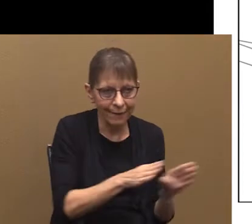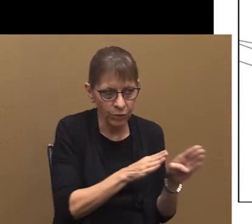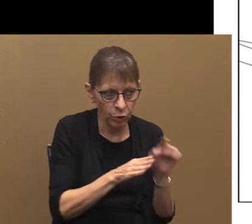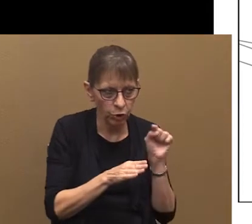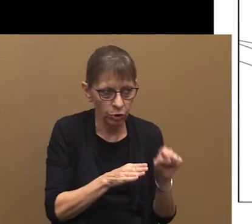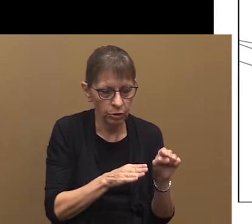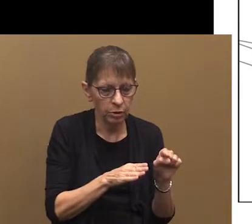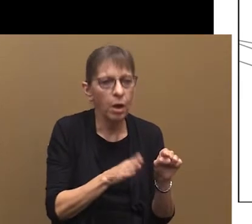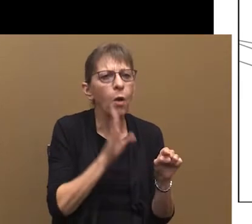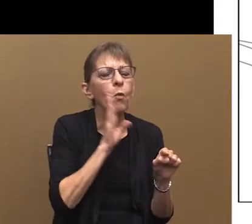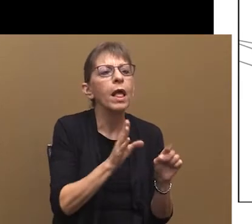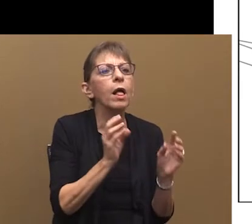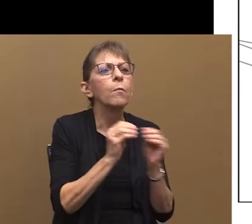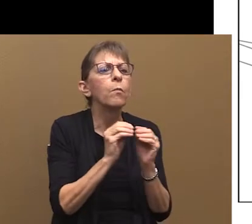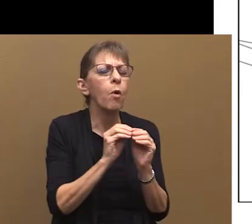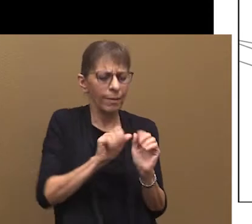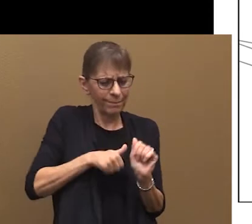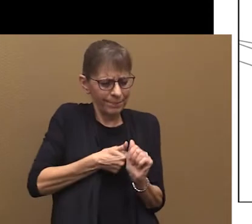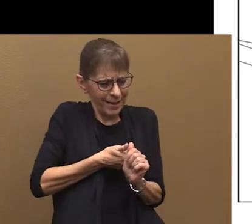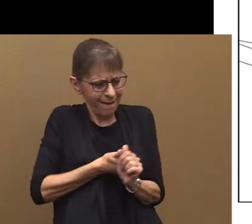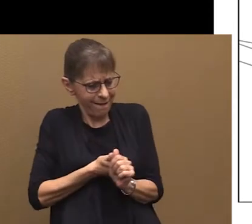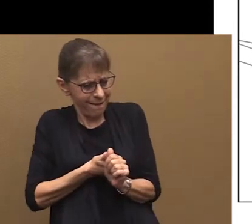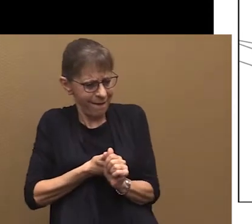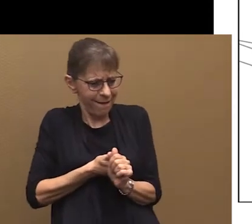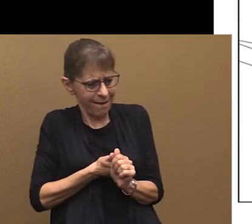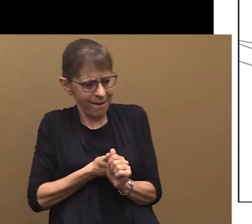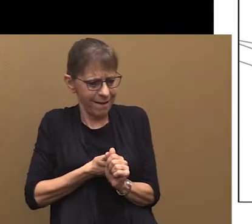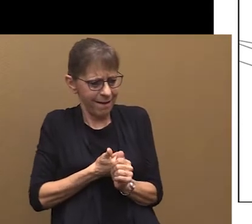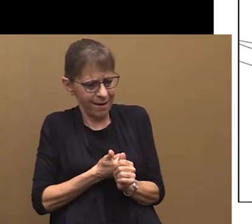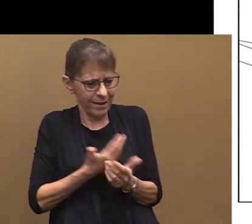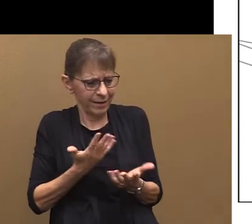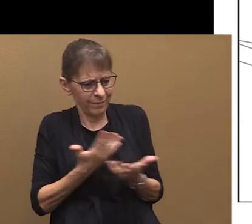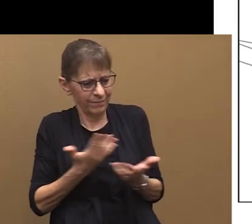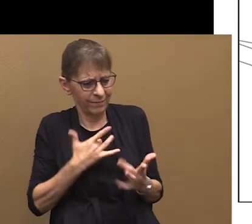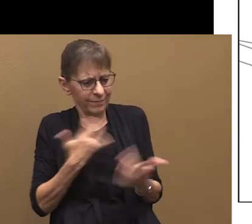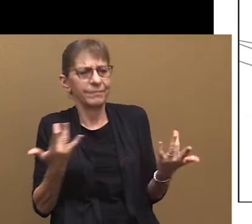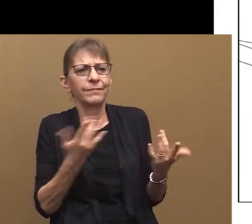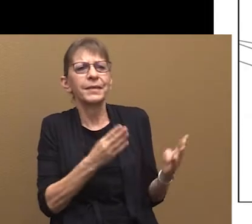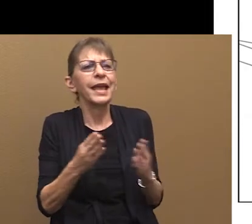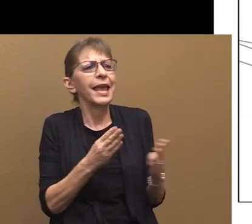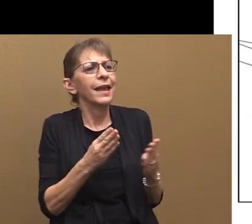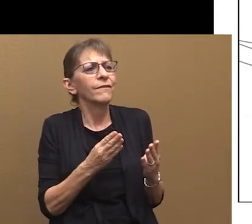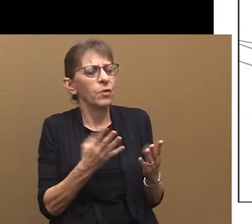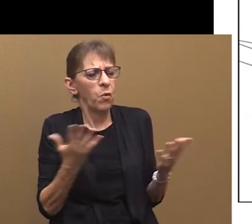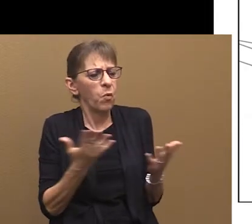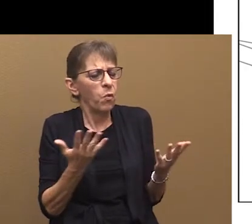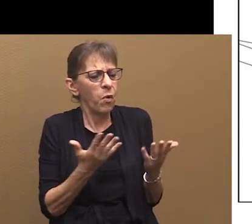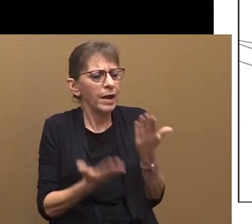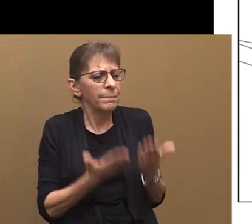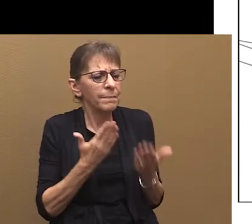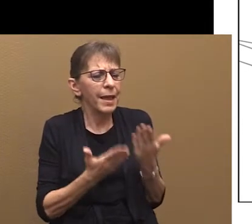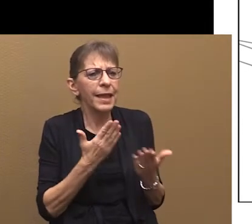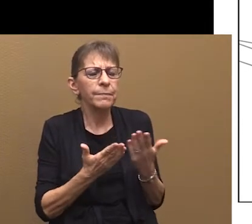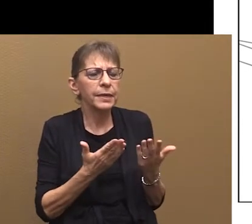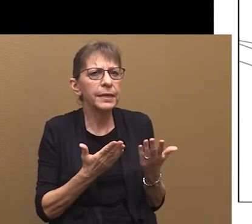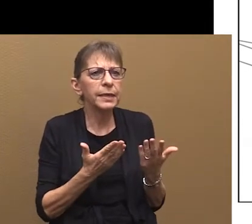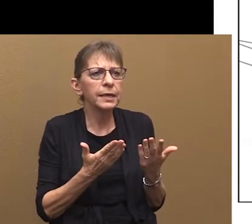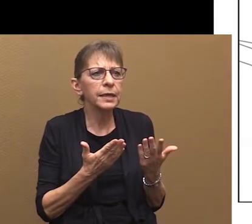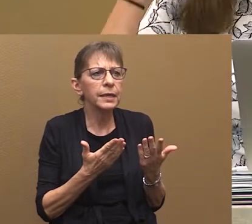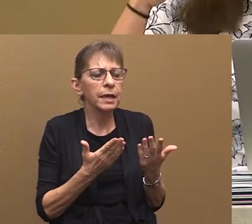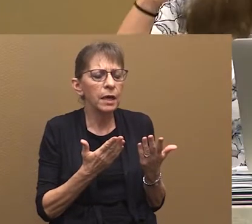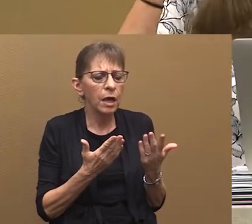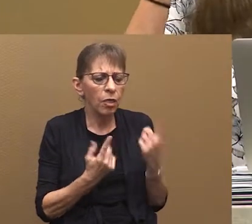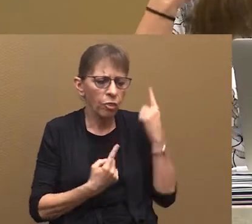It's going to be more the behind the scenes aspect of behavior. What might be